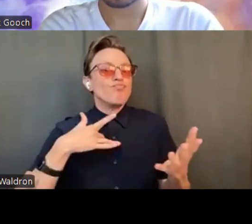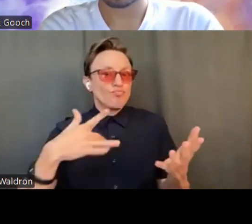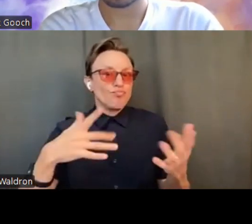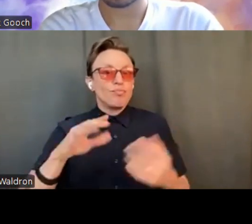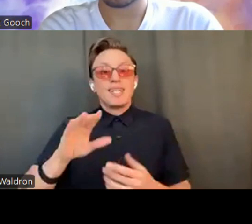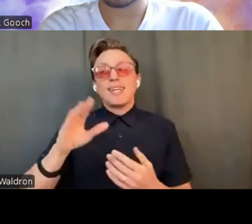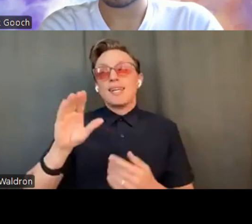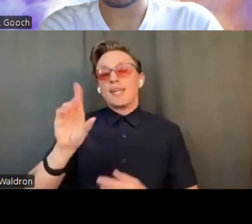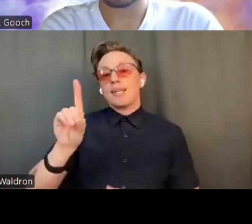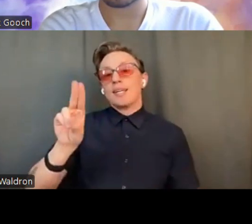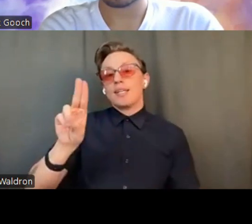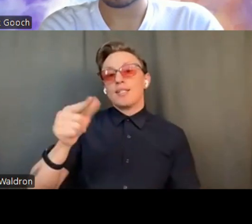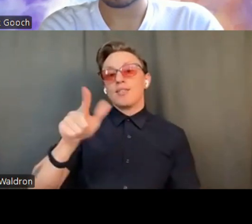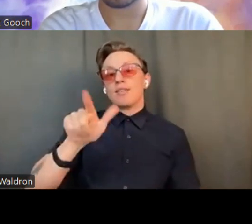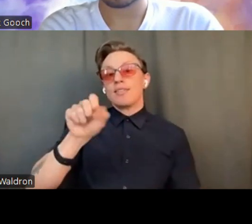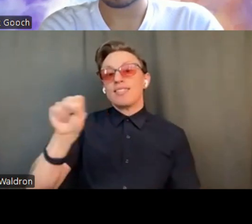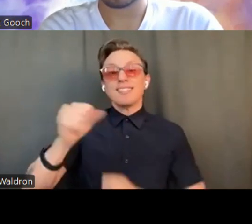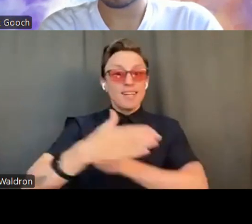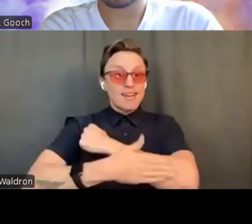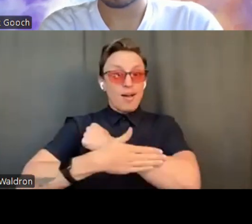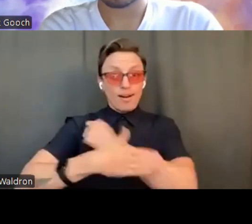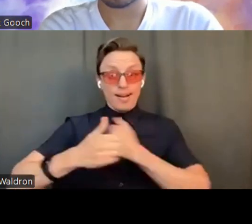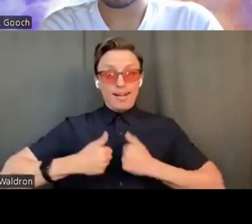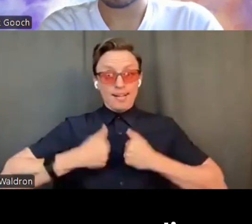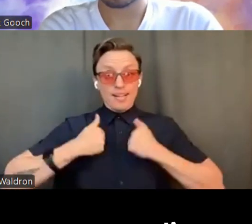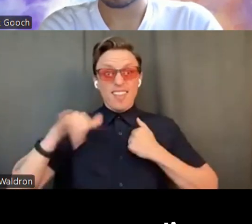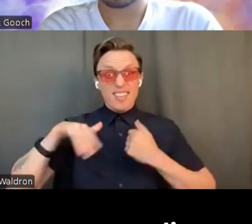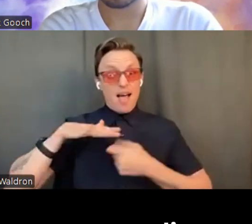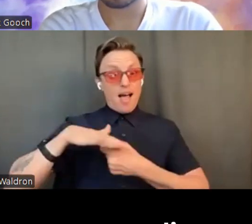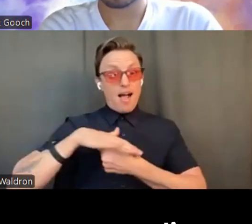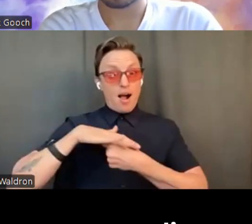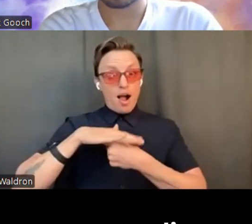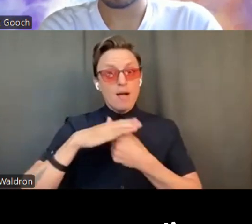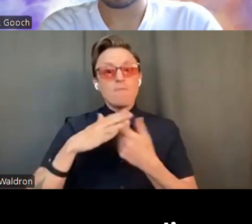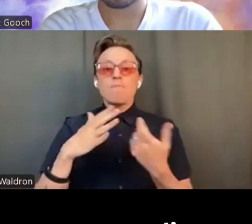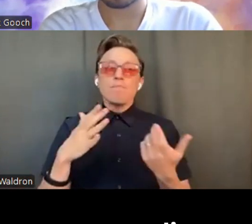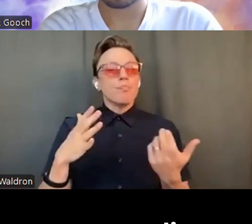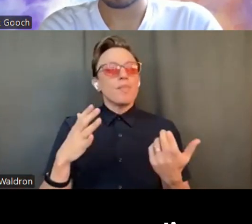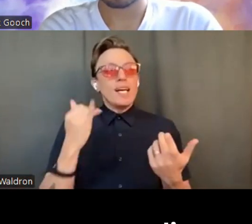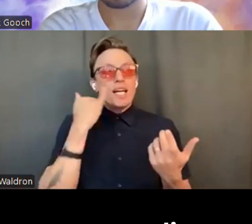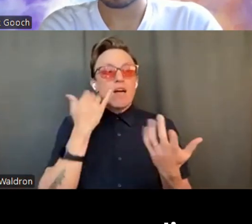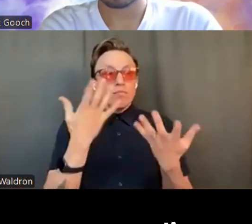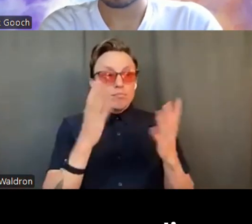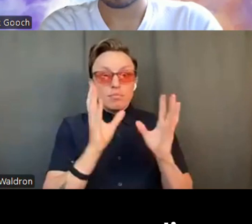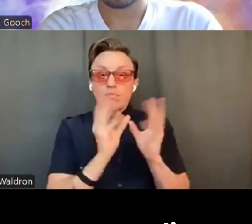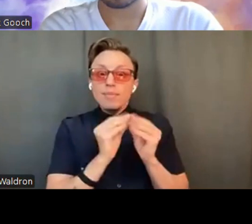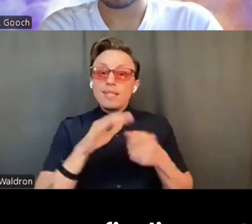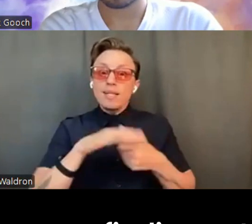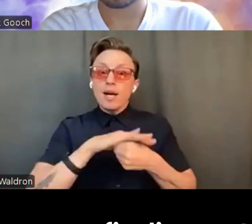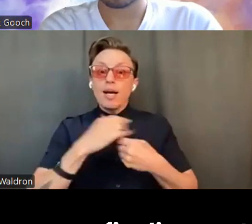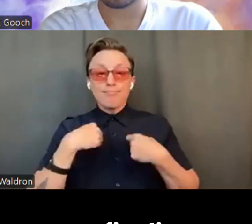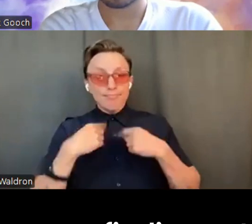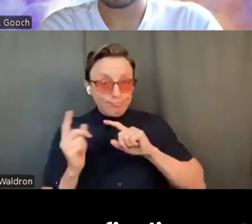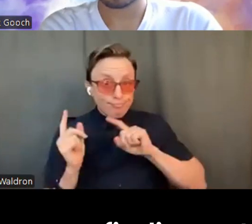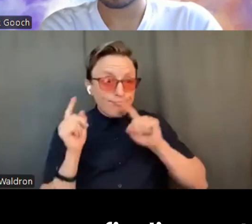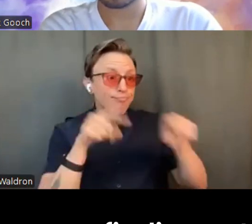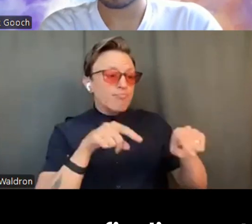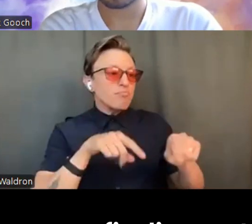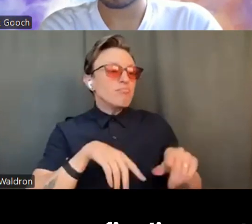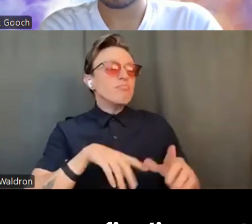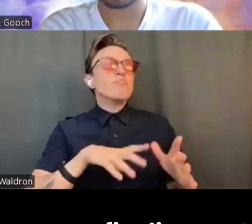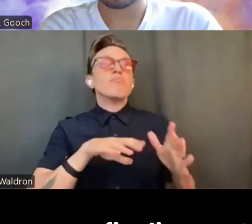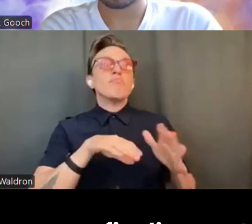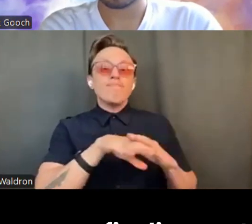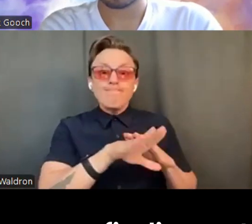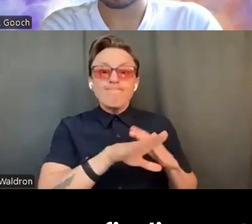County where I live. And so finding uh, ending up at a meeting location and finding out that